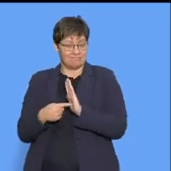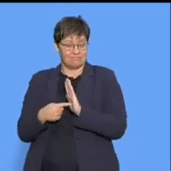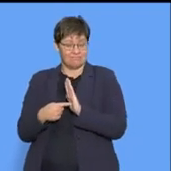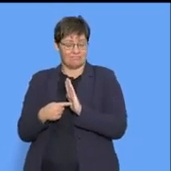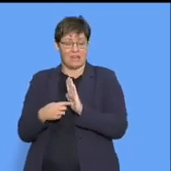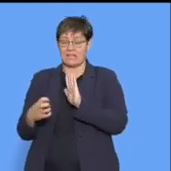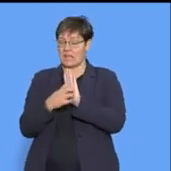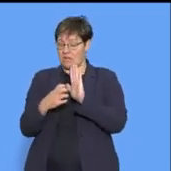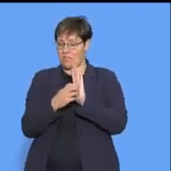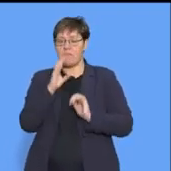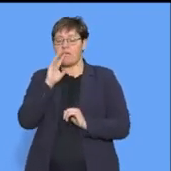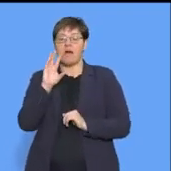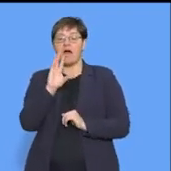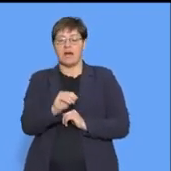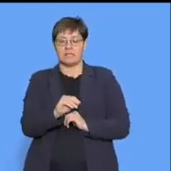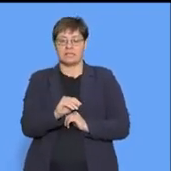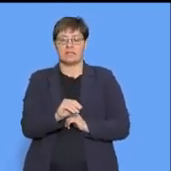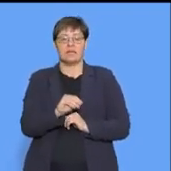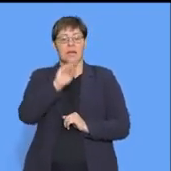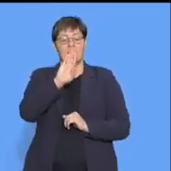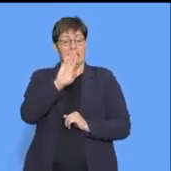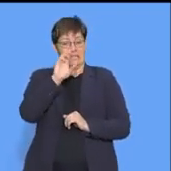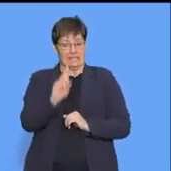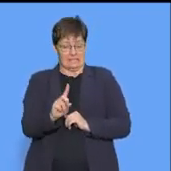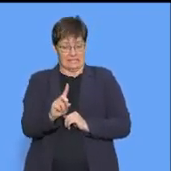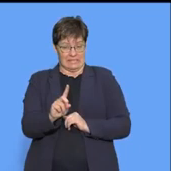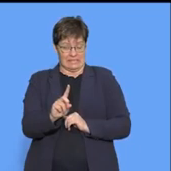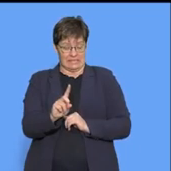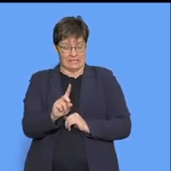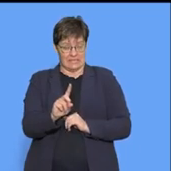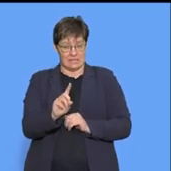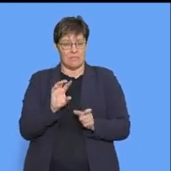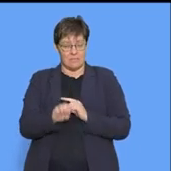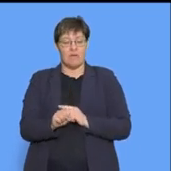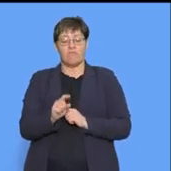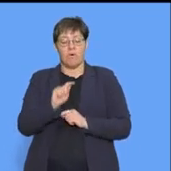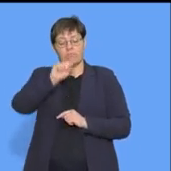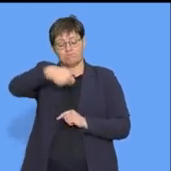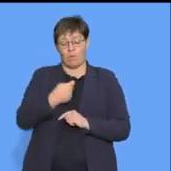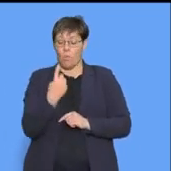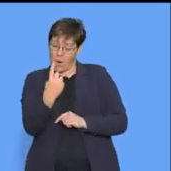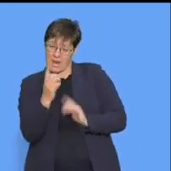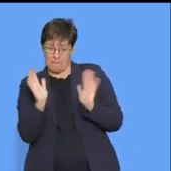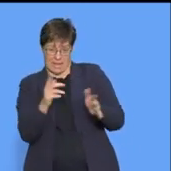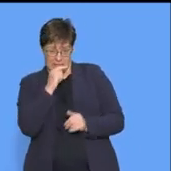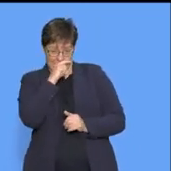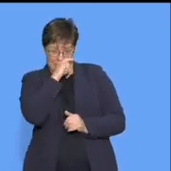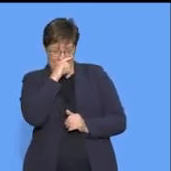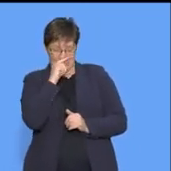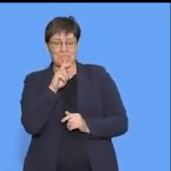Okay, in this diagram, we asked to find the length of BD correct to just one decimal